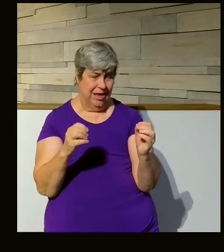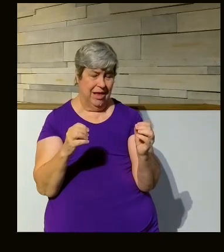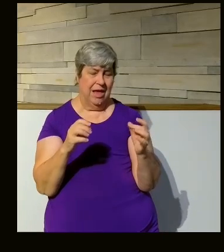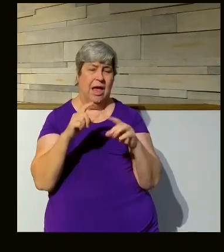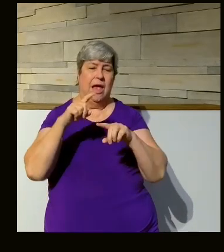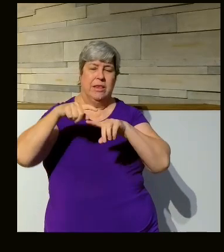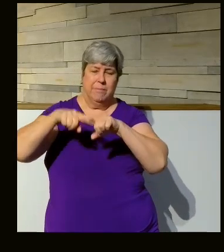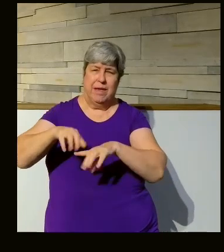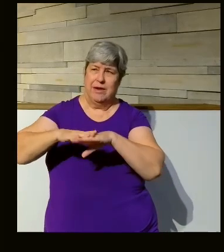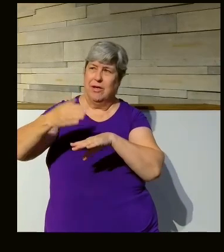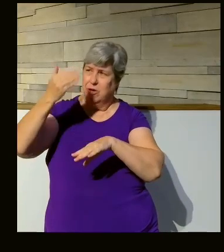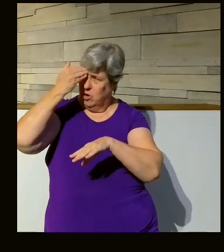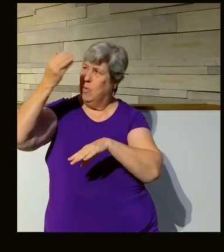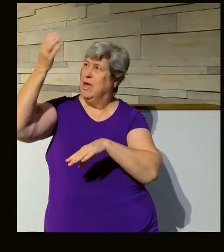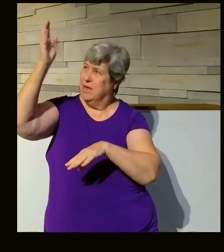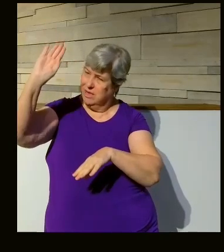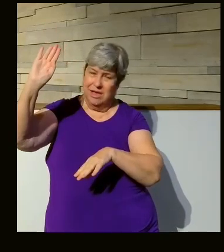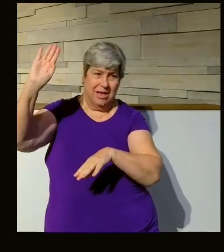in the knowledge of God. I've got to know God.